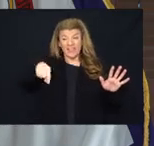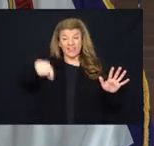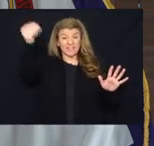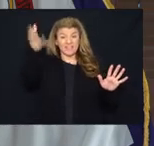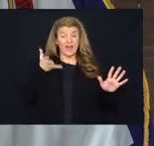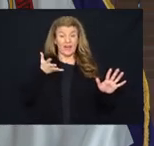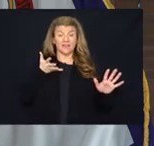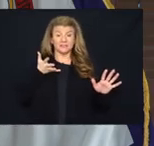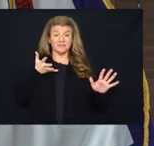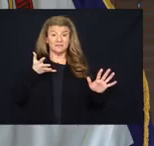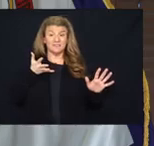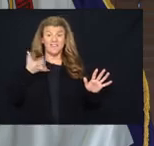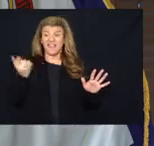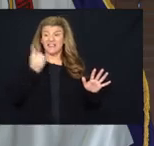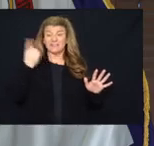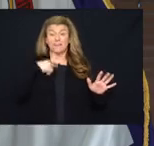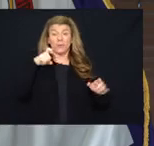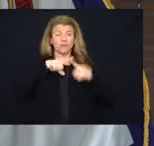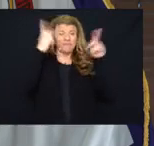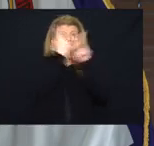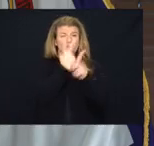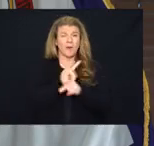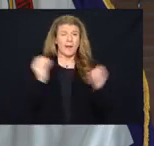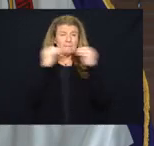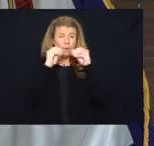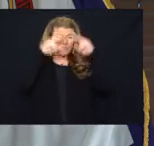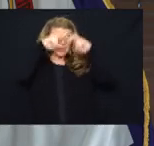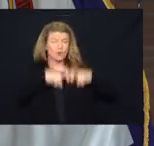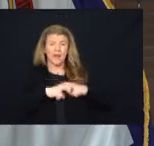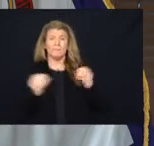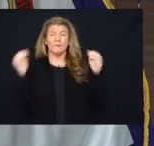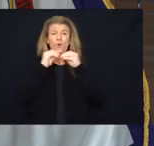us, and it's something that we ought to dig a little deeper on than just this?